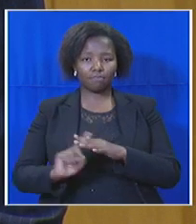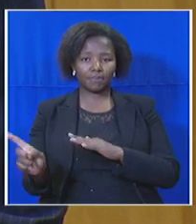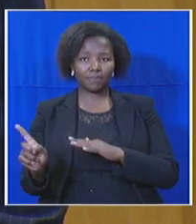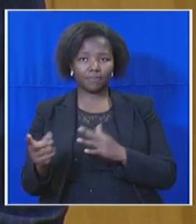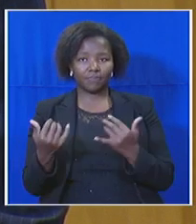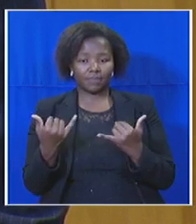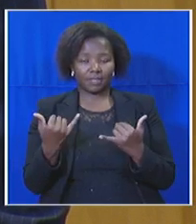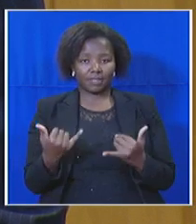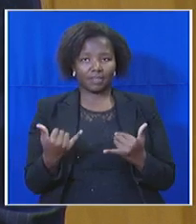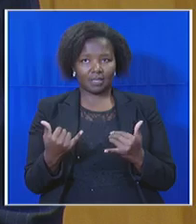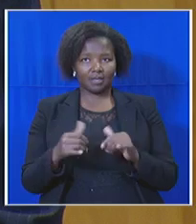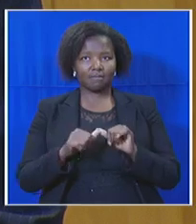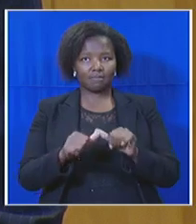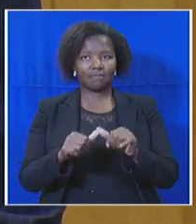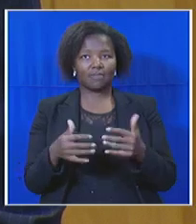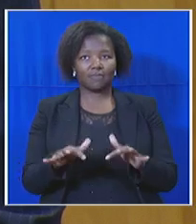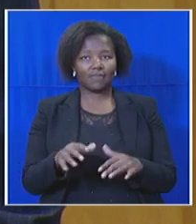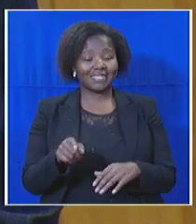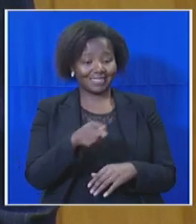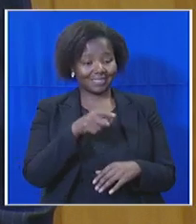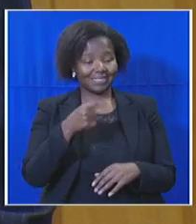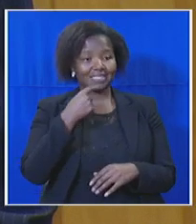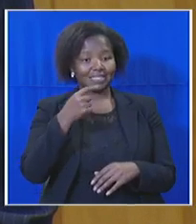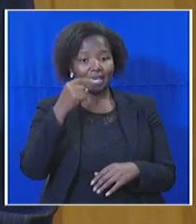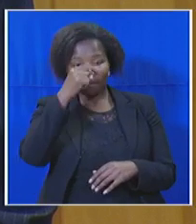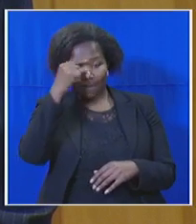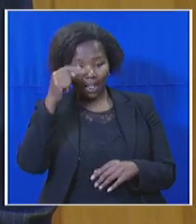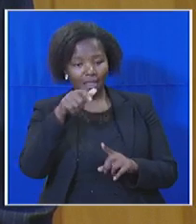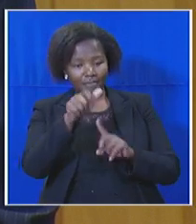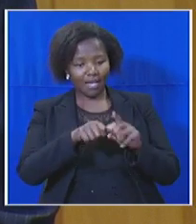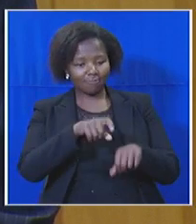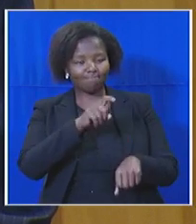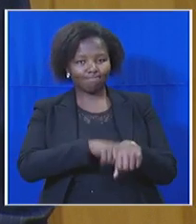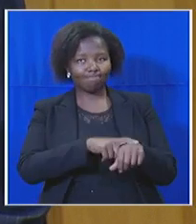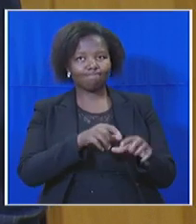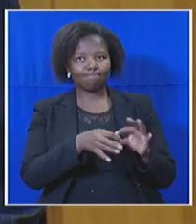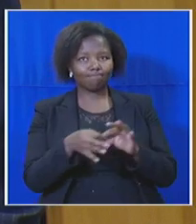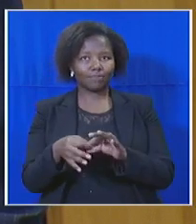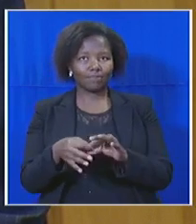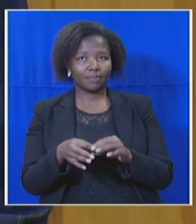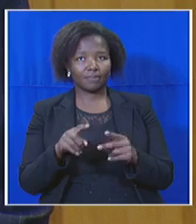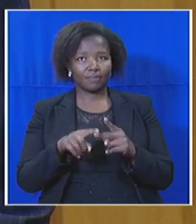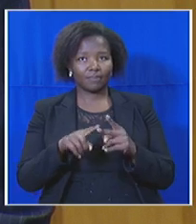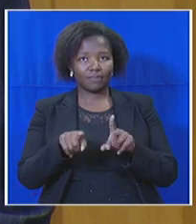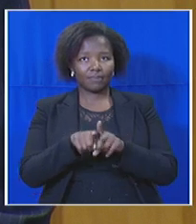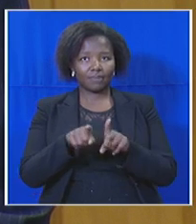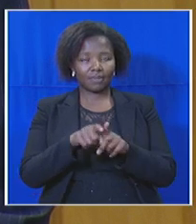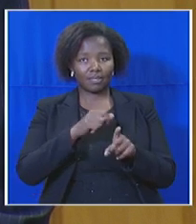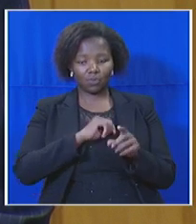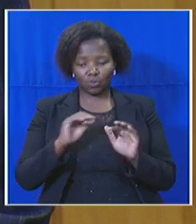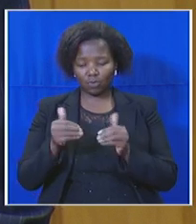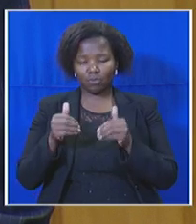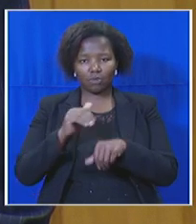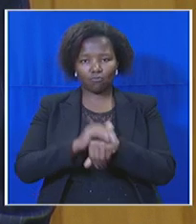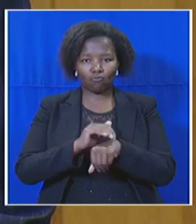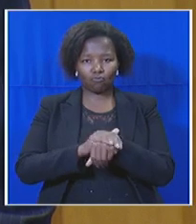cooperation agreements. A man who takes black Africans as slaves. In the same way that it defends the interests of comrades and cronies and not the